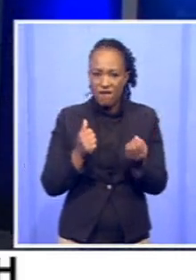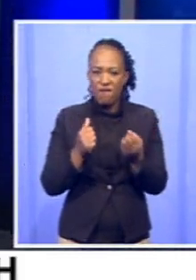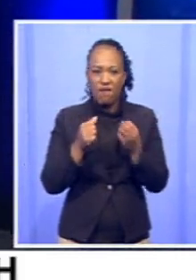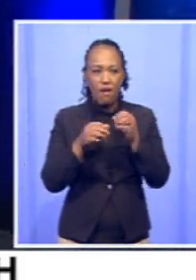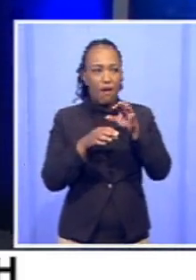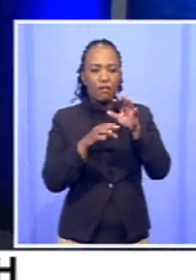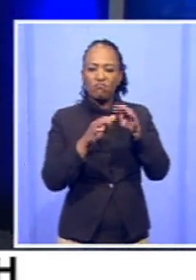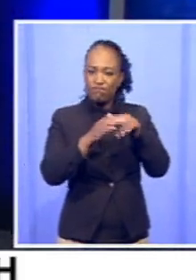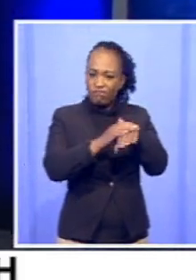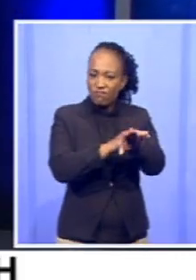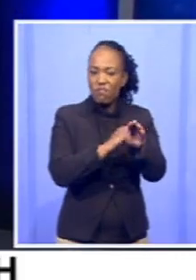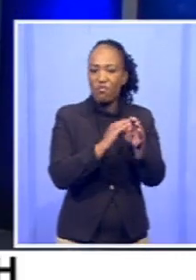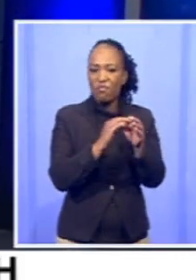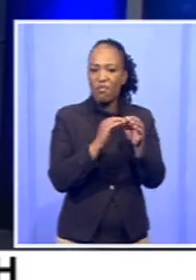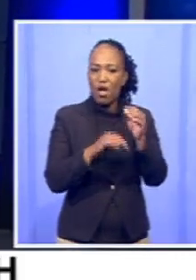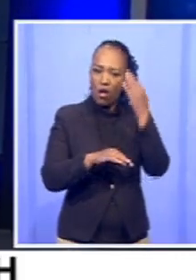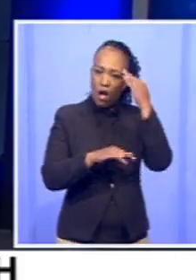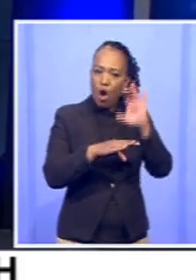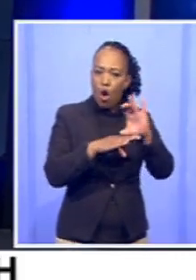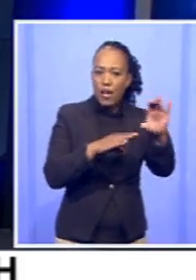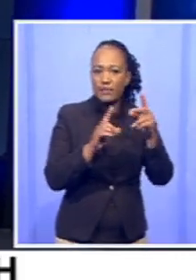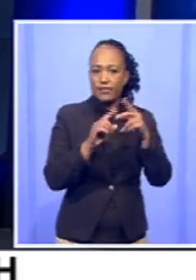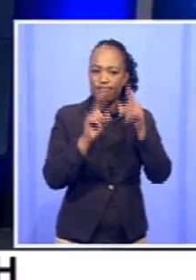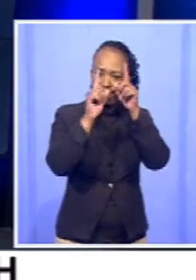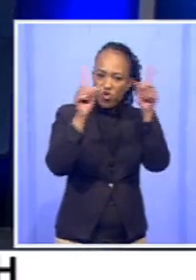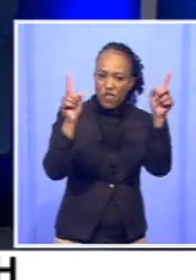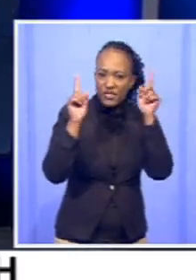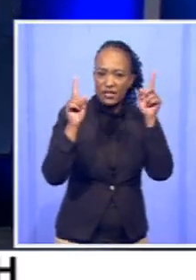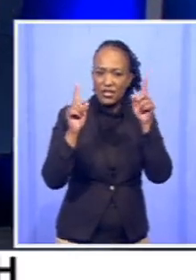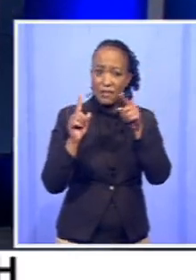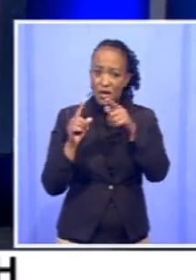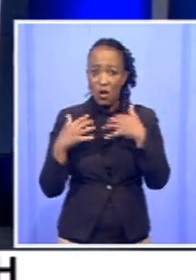education. Does this worry you?